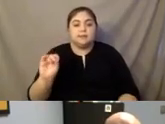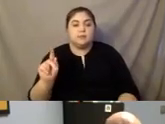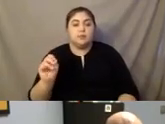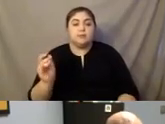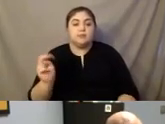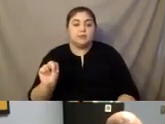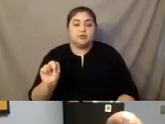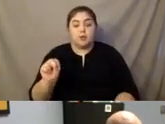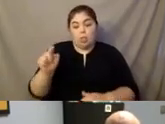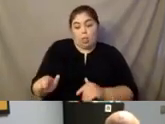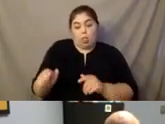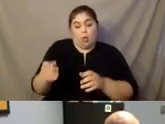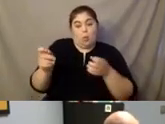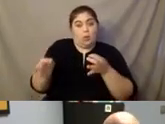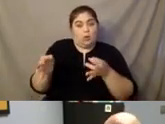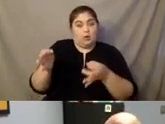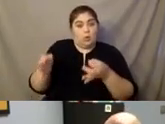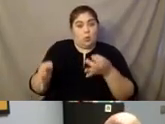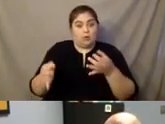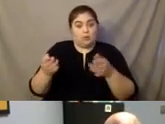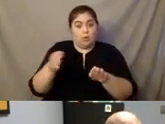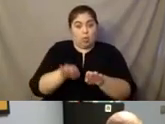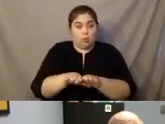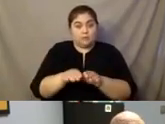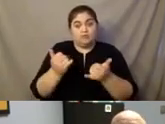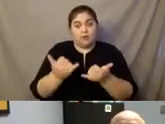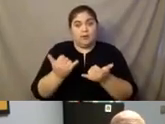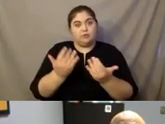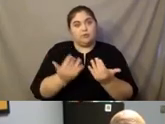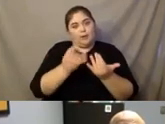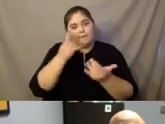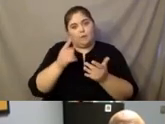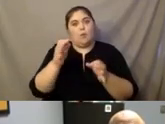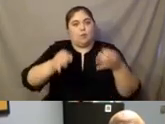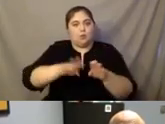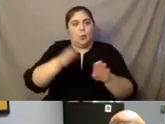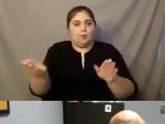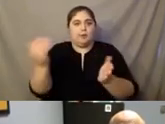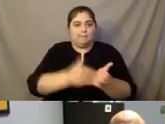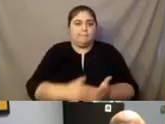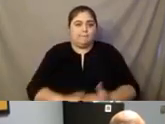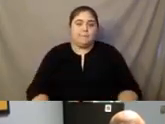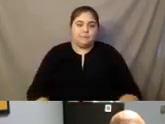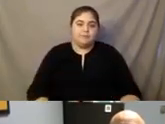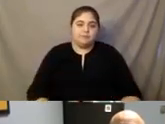closed and those dispositions are just sitting out there waiting to be scheduled when things open back up. Next slide.